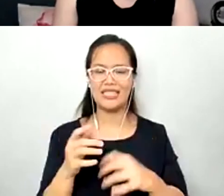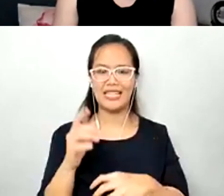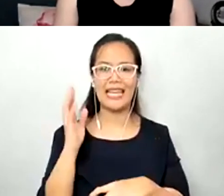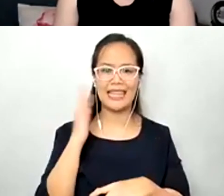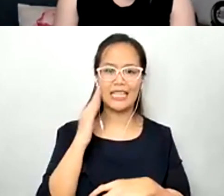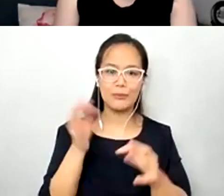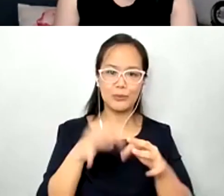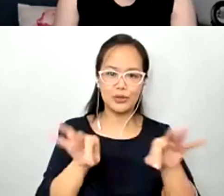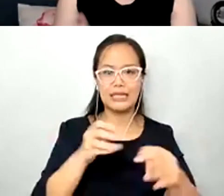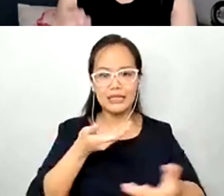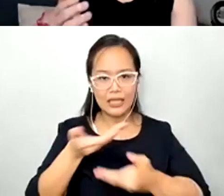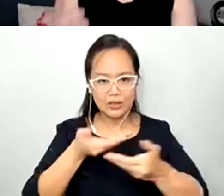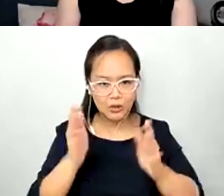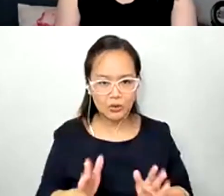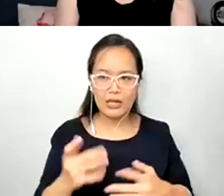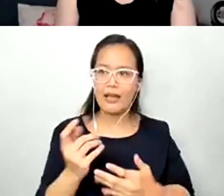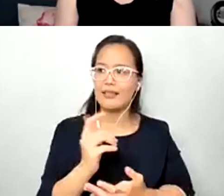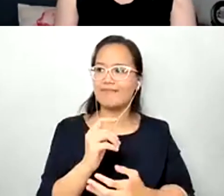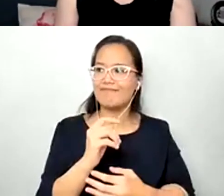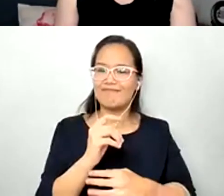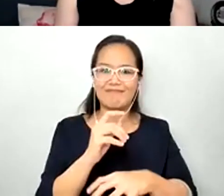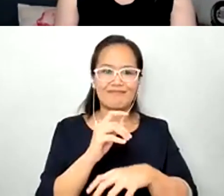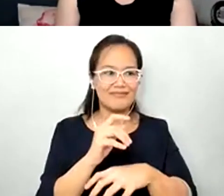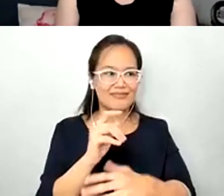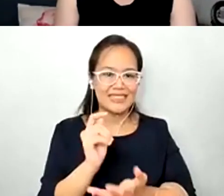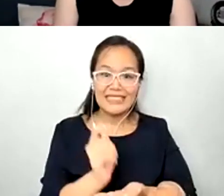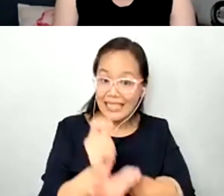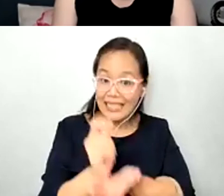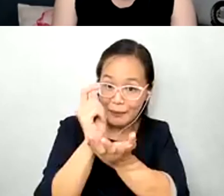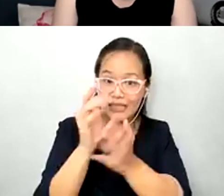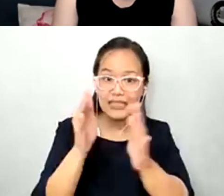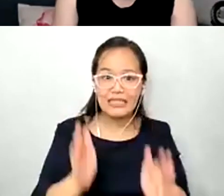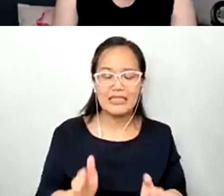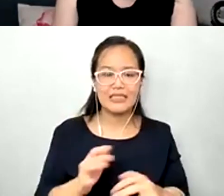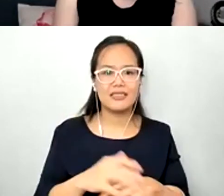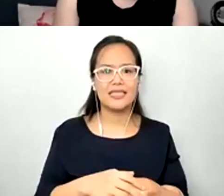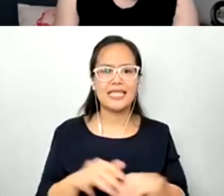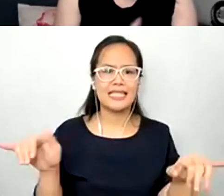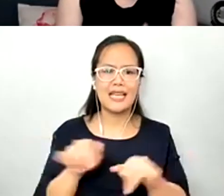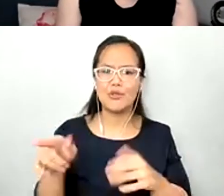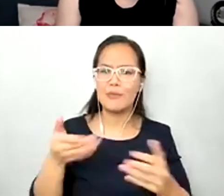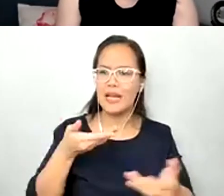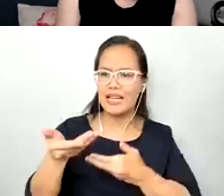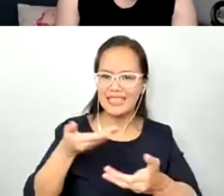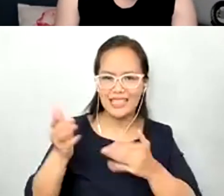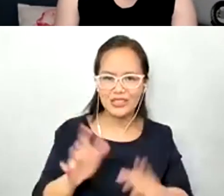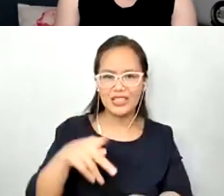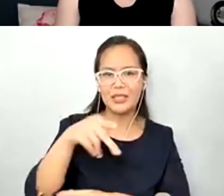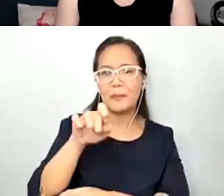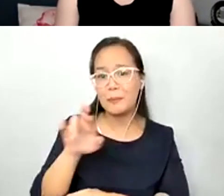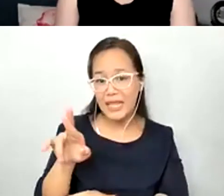important, therapists, even the ones, the peer counselors that we have in our universities,